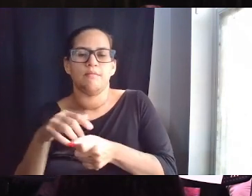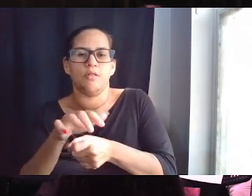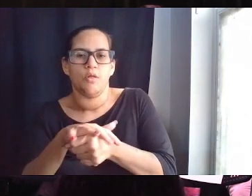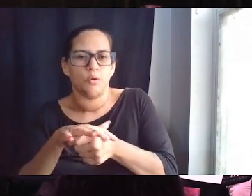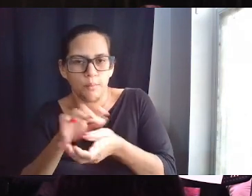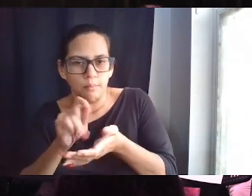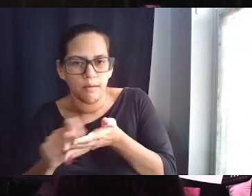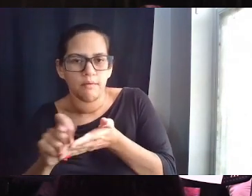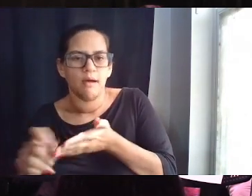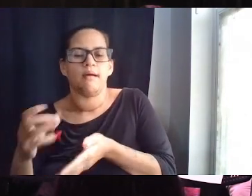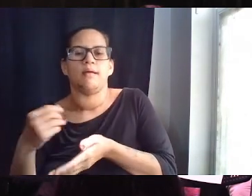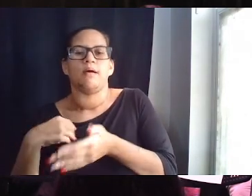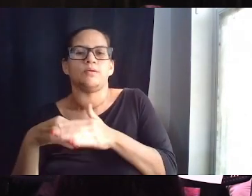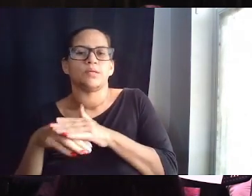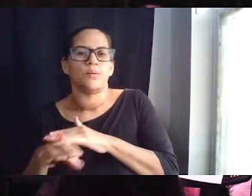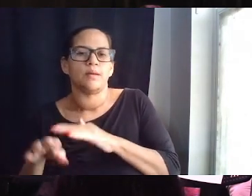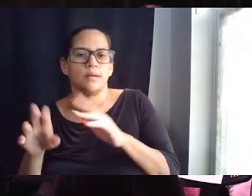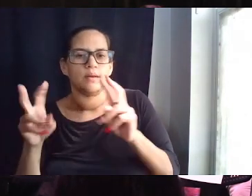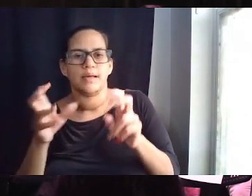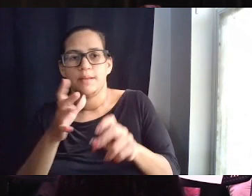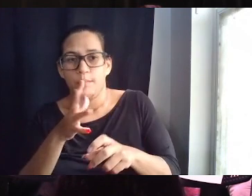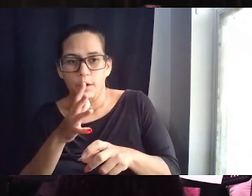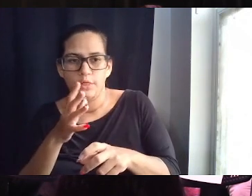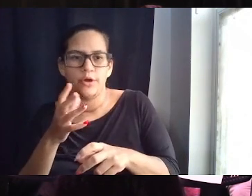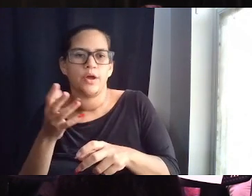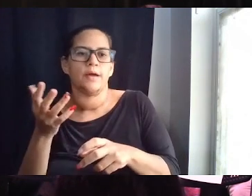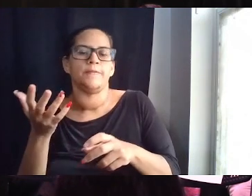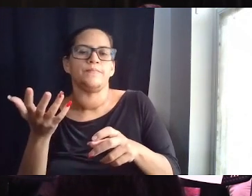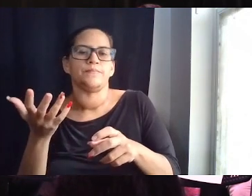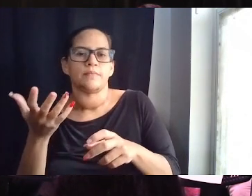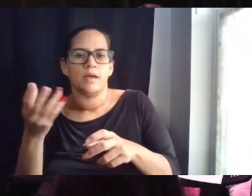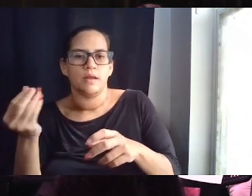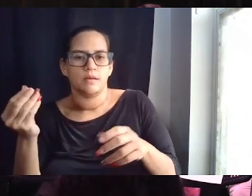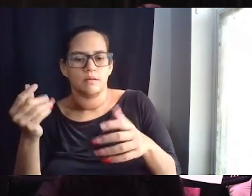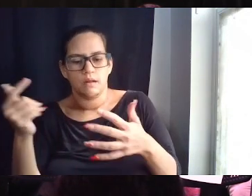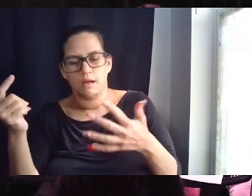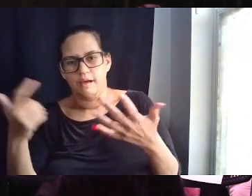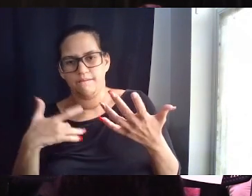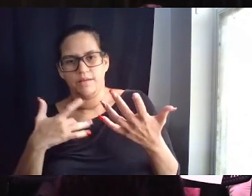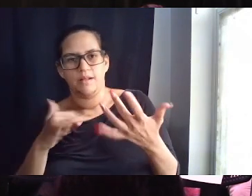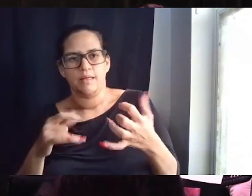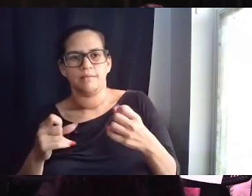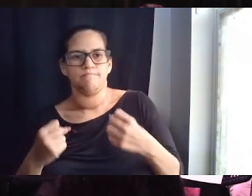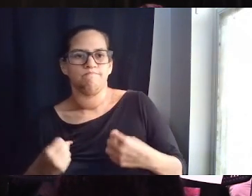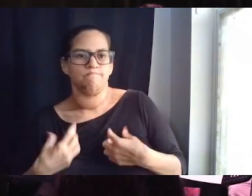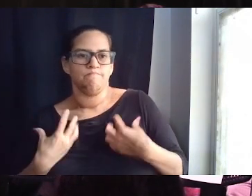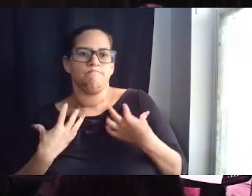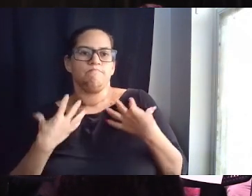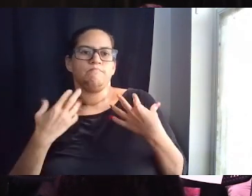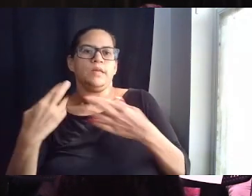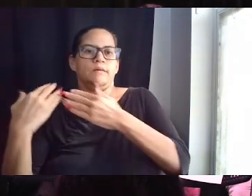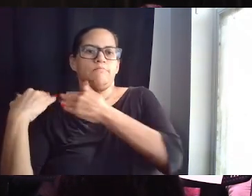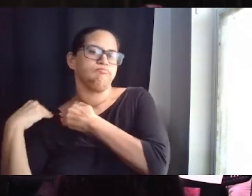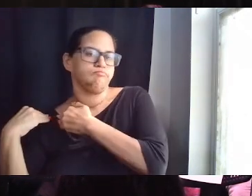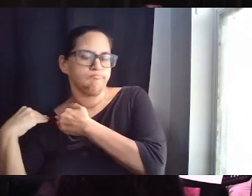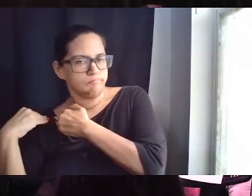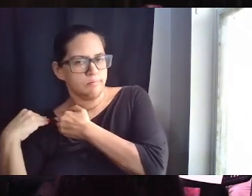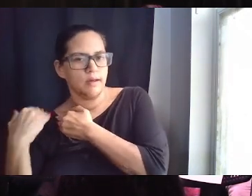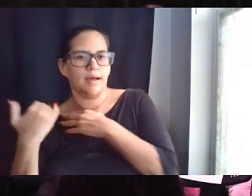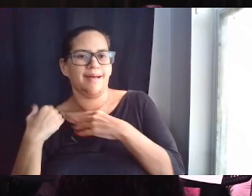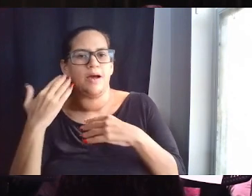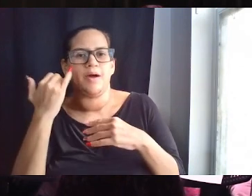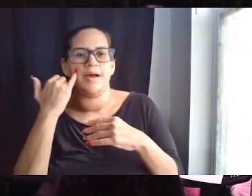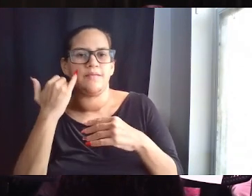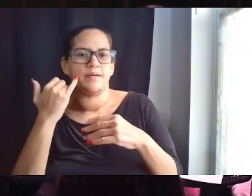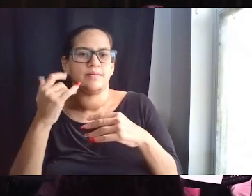in as a mother. And all of a sudden, I felt this tremendous amount of responsibility. And I don't know if it's the Catholic